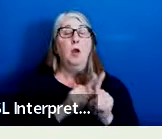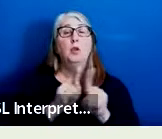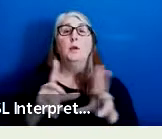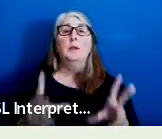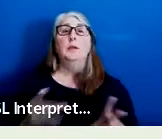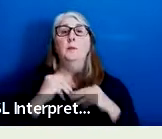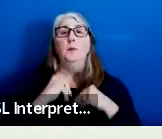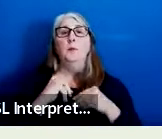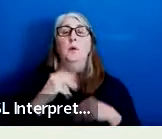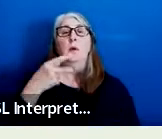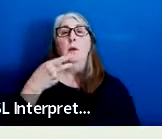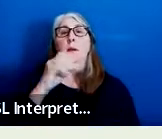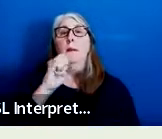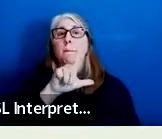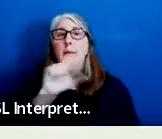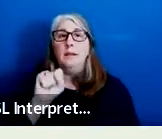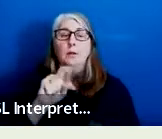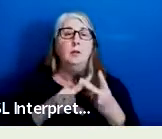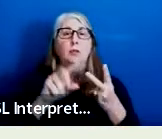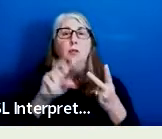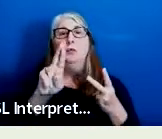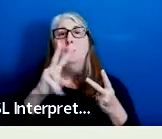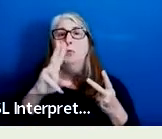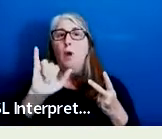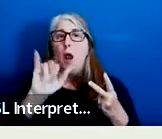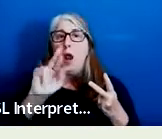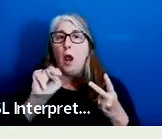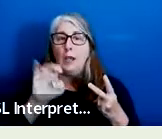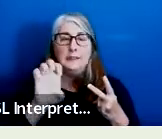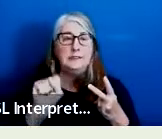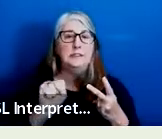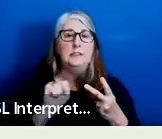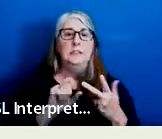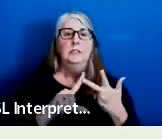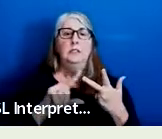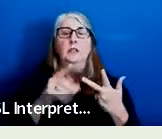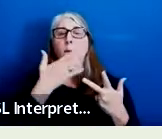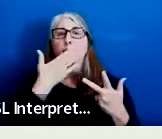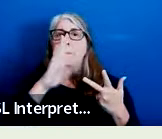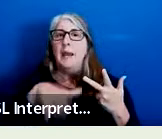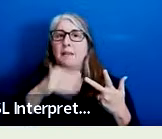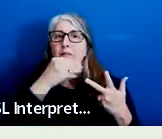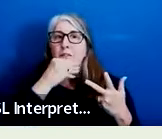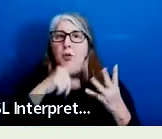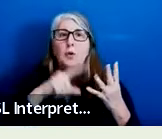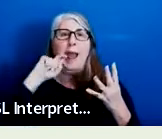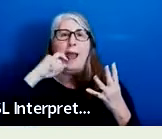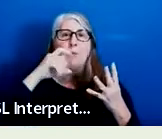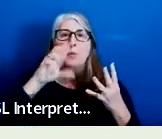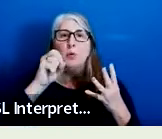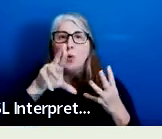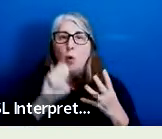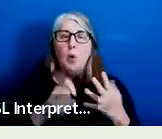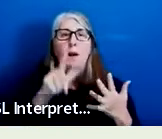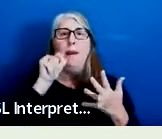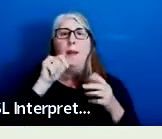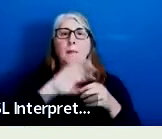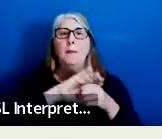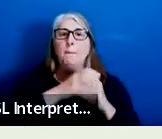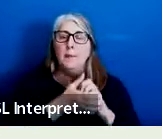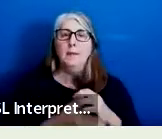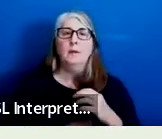accept the peels, the rinds, the spoiled fruit, the apple cores, the lemon peels, the watermelon rinds, the